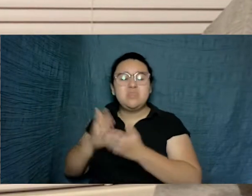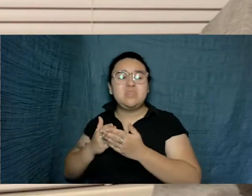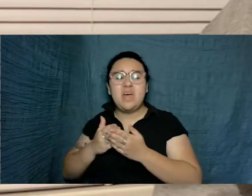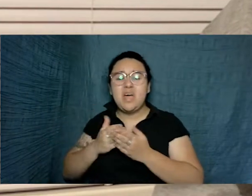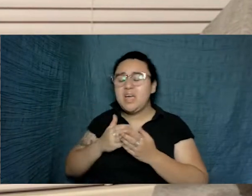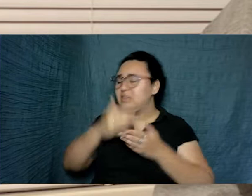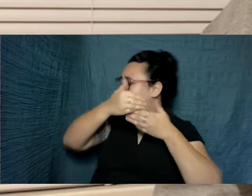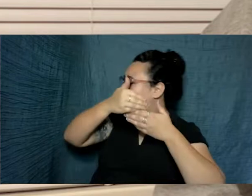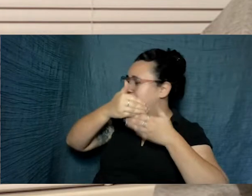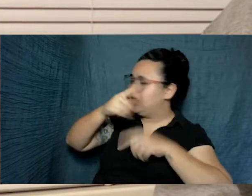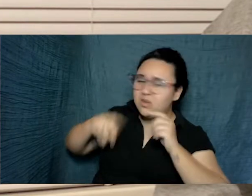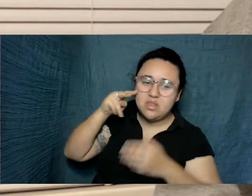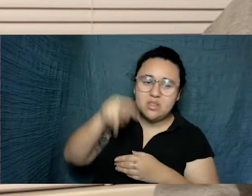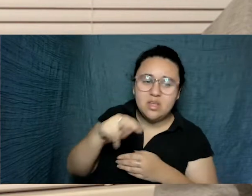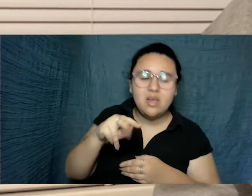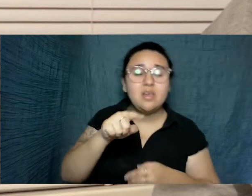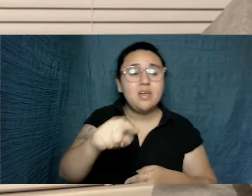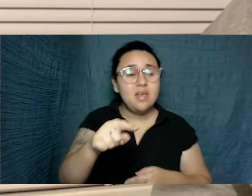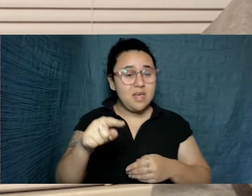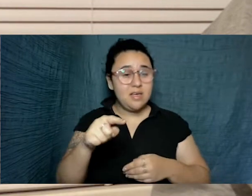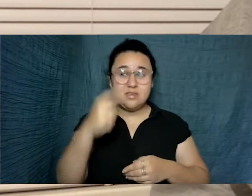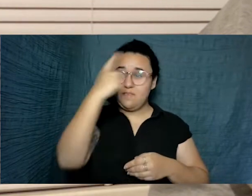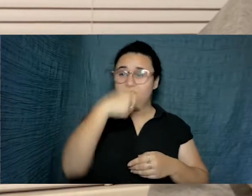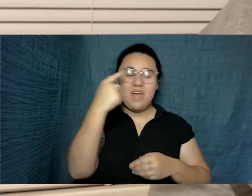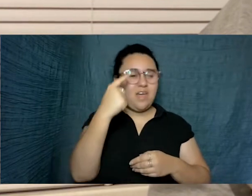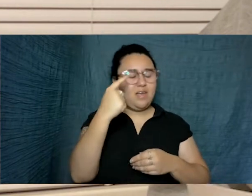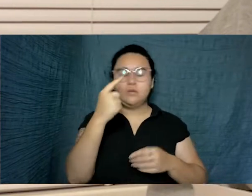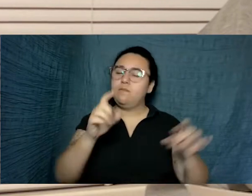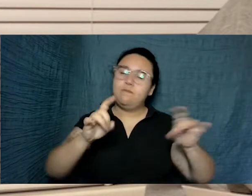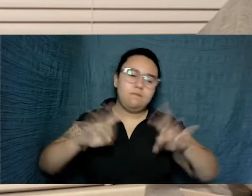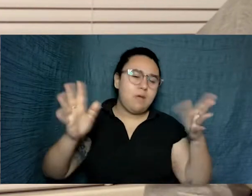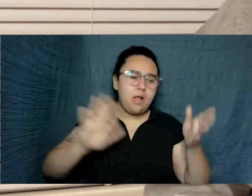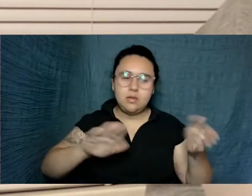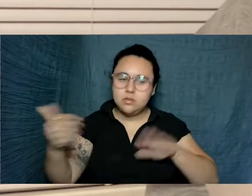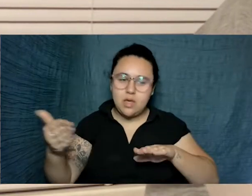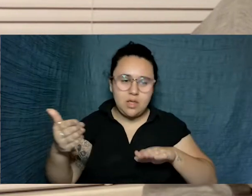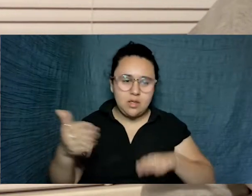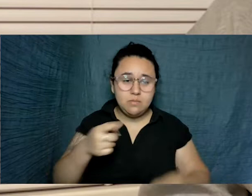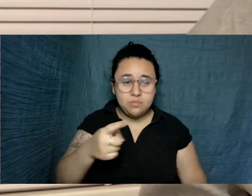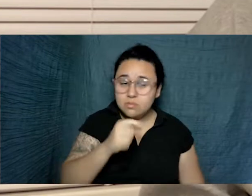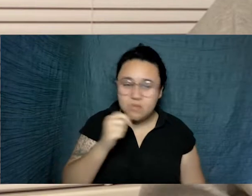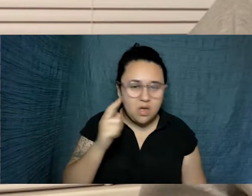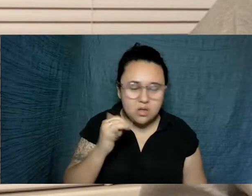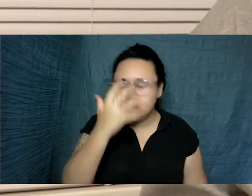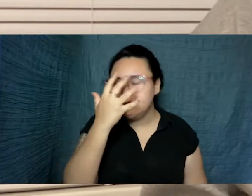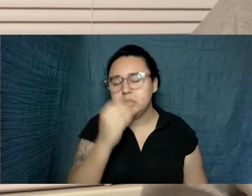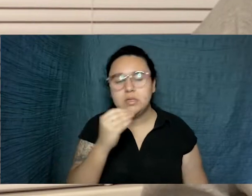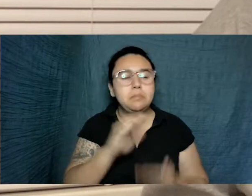pits. The boy's face lay grinning in quick, violent death. He did not look like he was